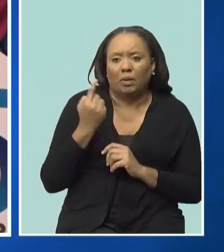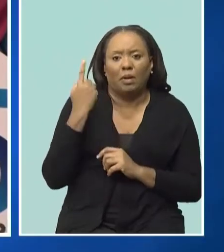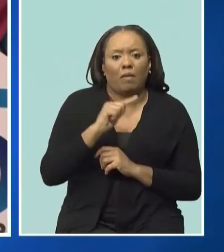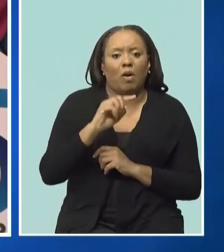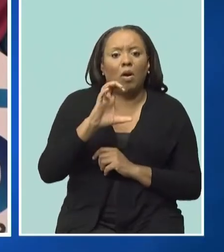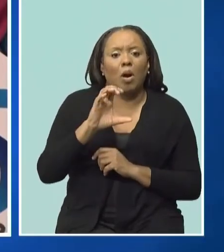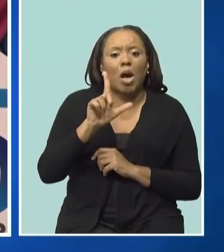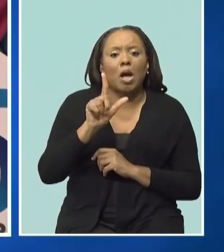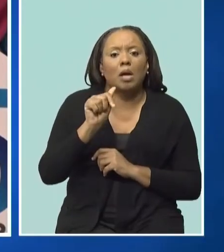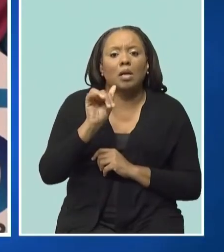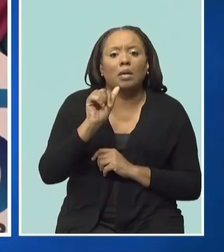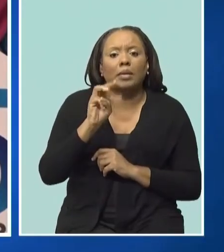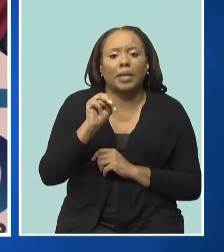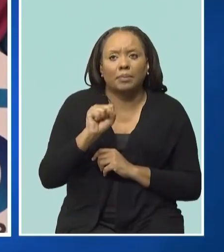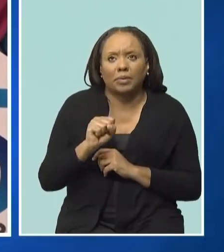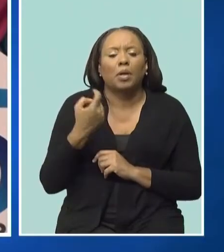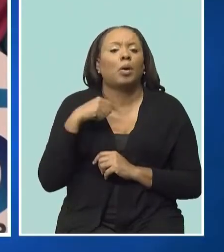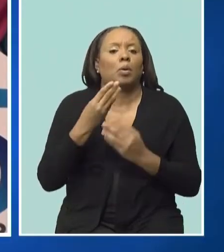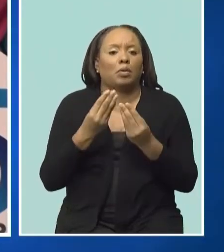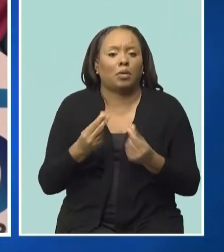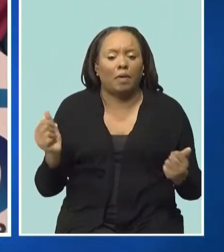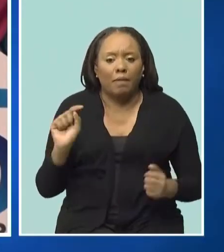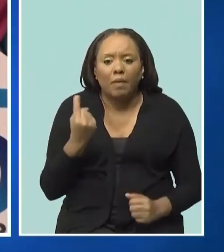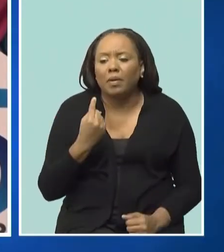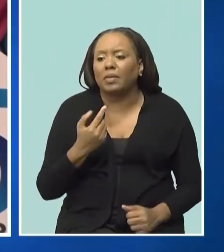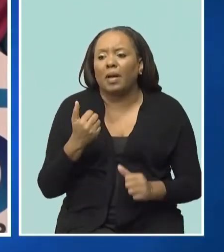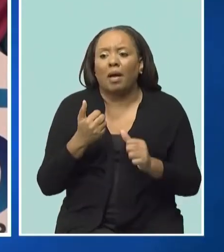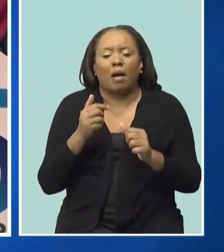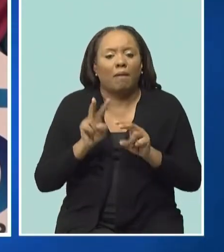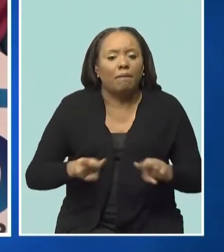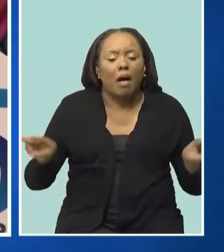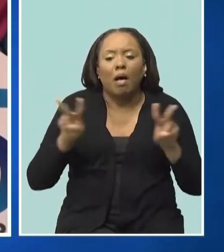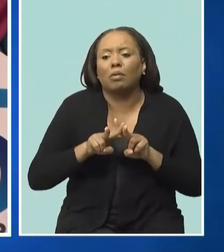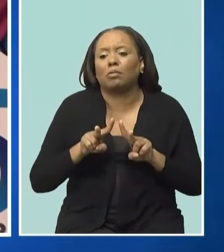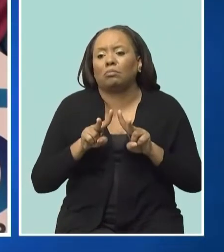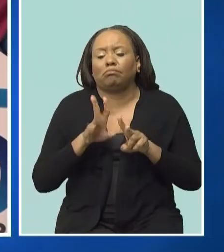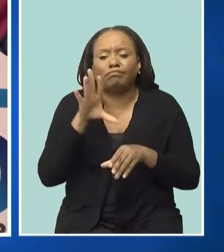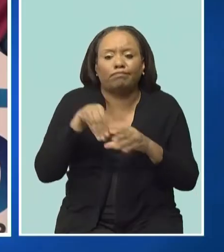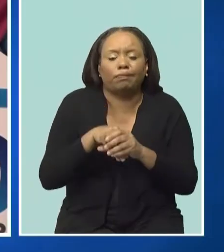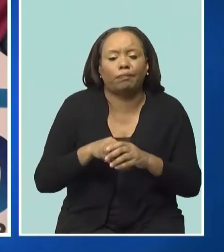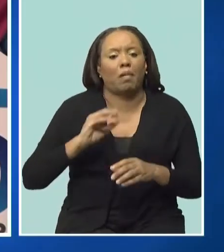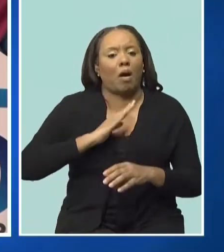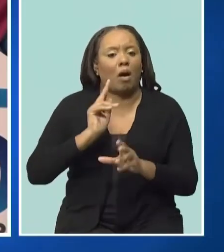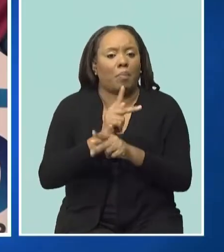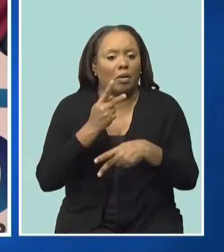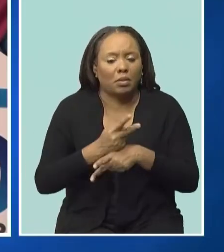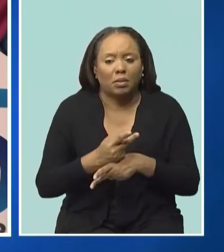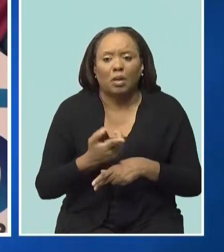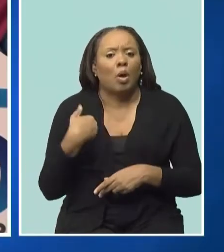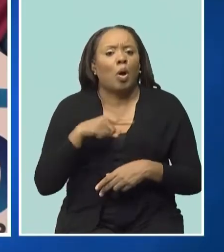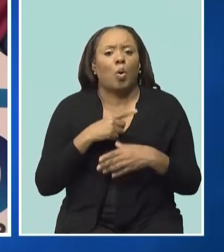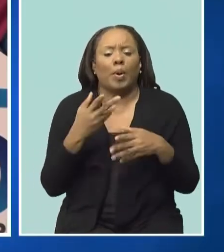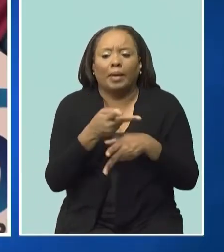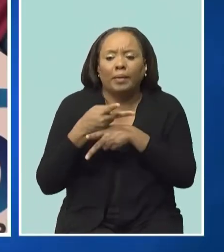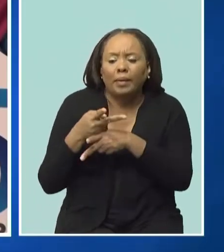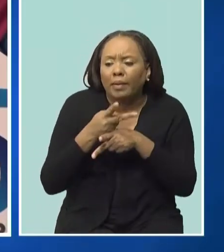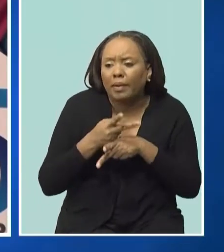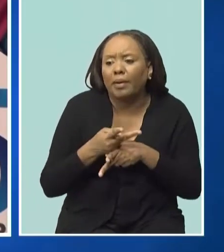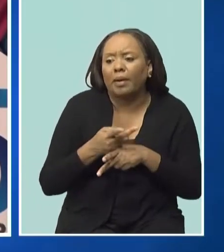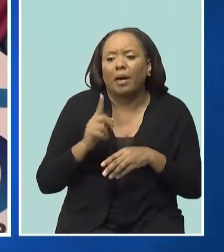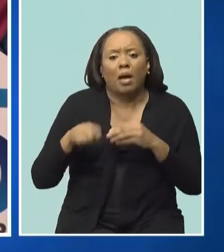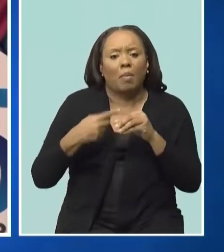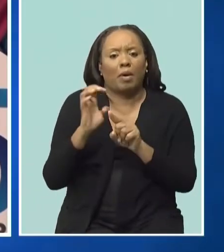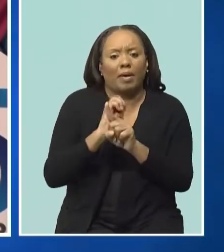competitive and value-added propositions are embedded in our products. We care about our environment and the importance of reducing our carbon